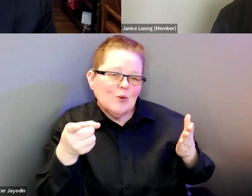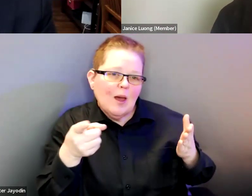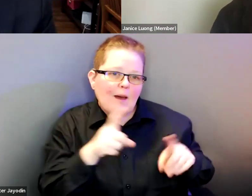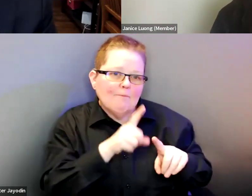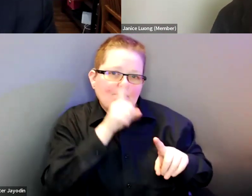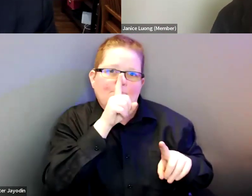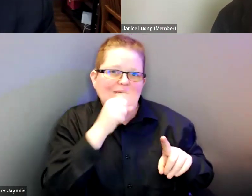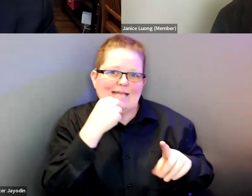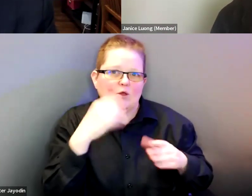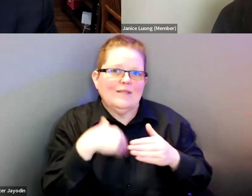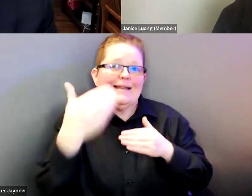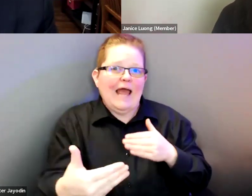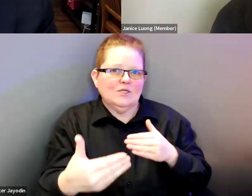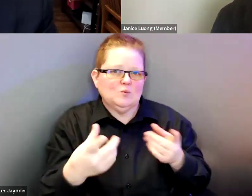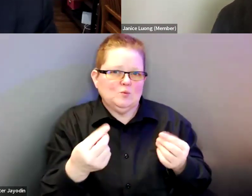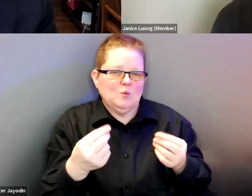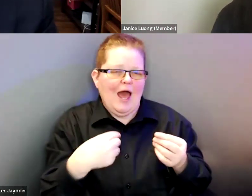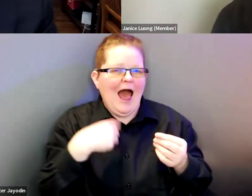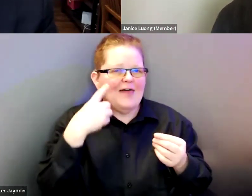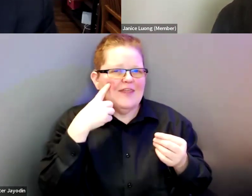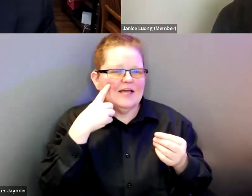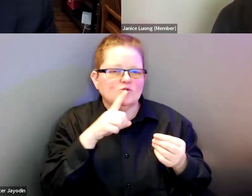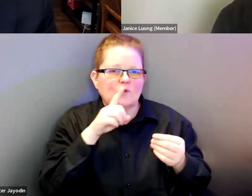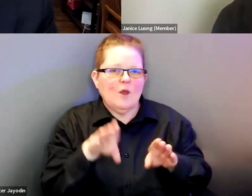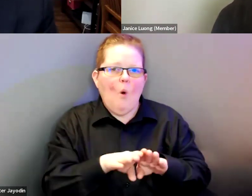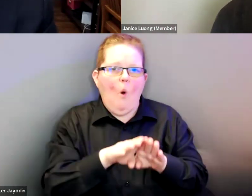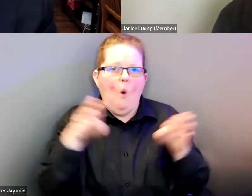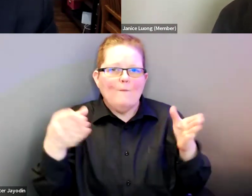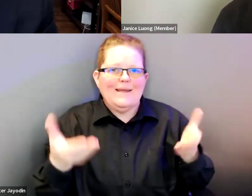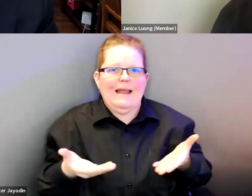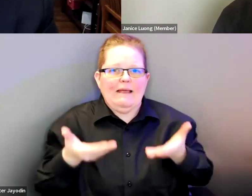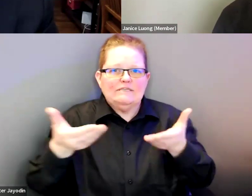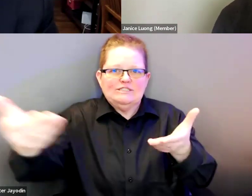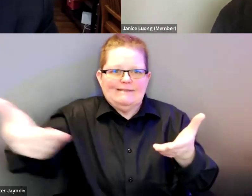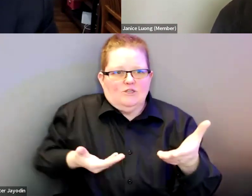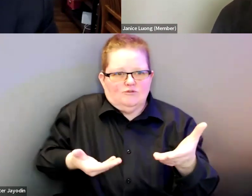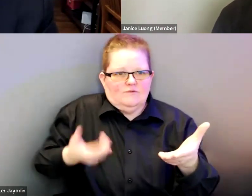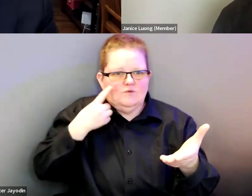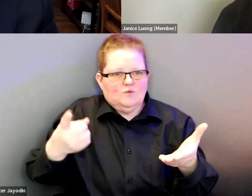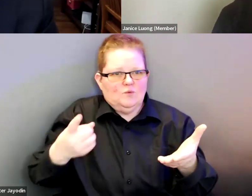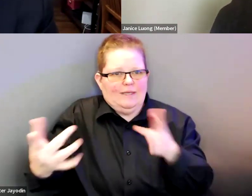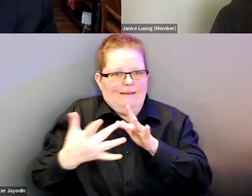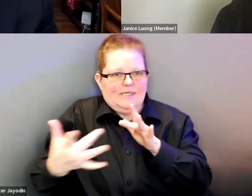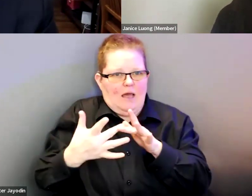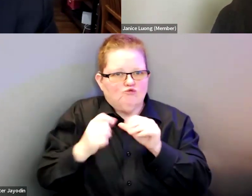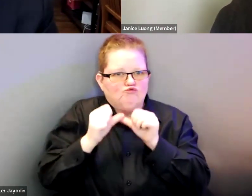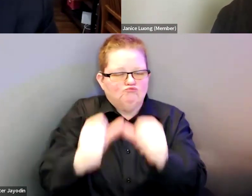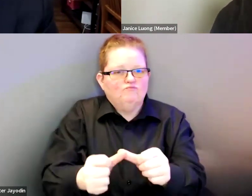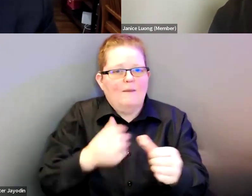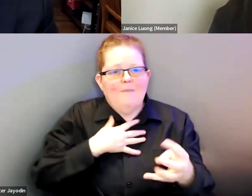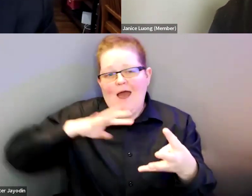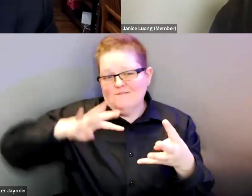it's important to extend an olive branch to the public to keep in touch with us. And my fourth point,